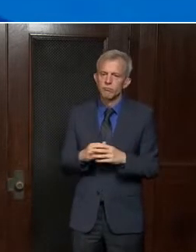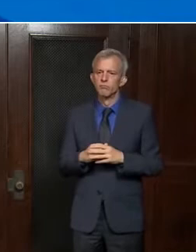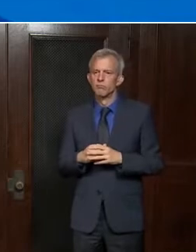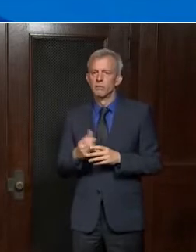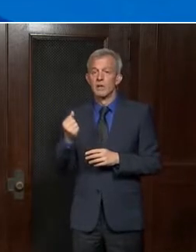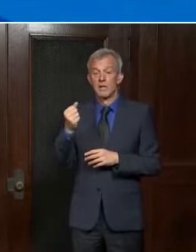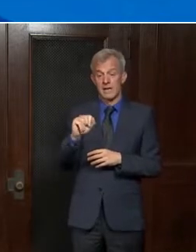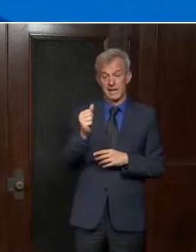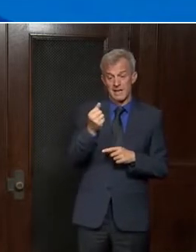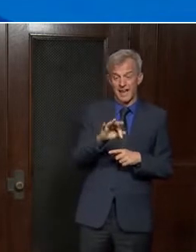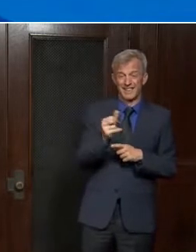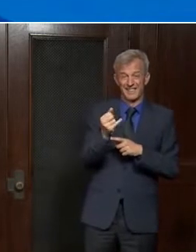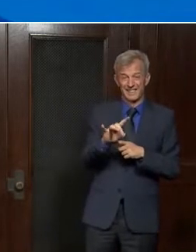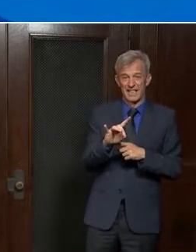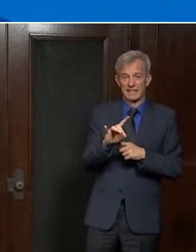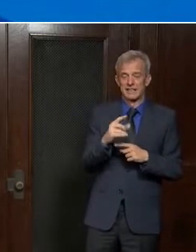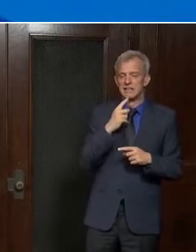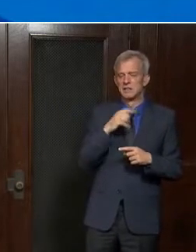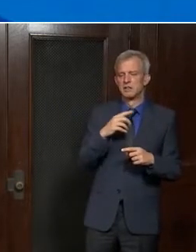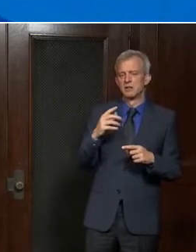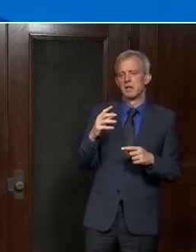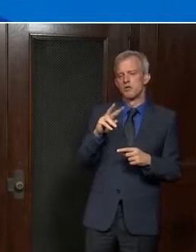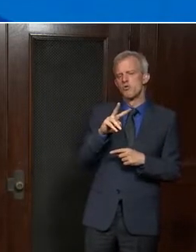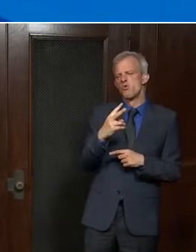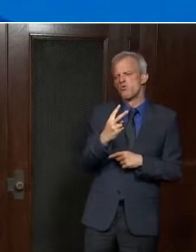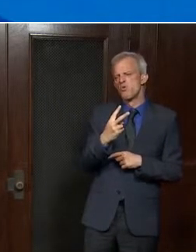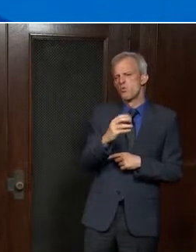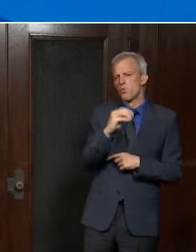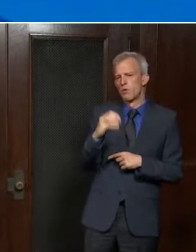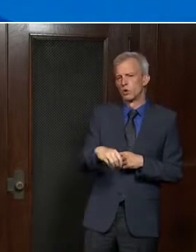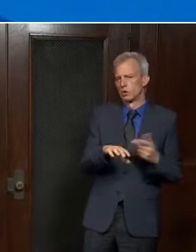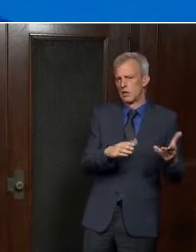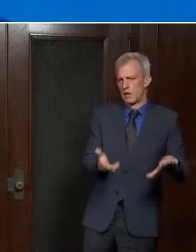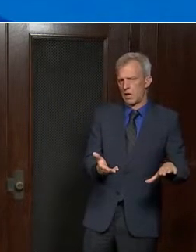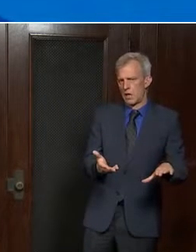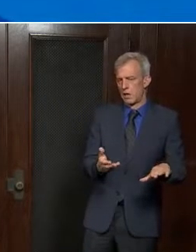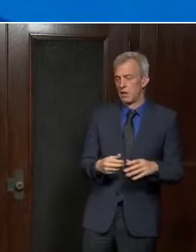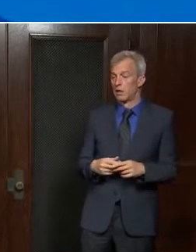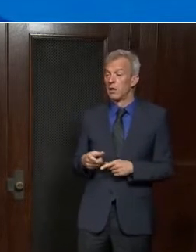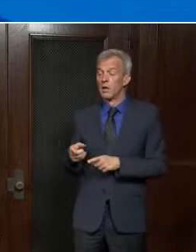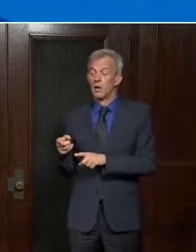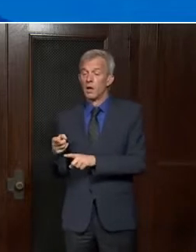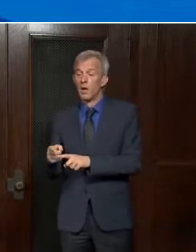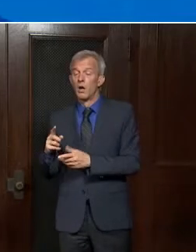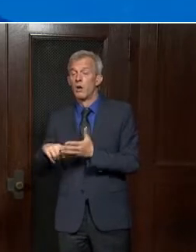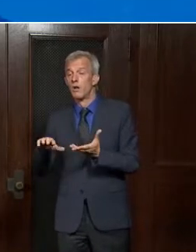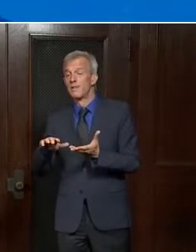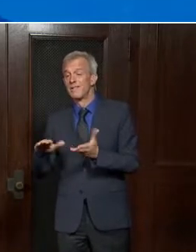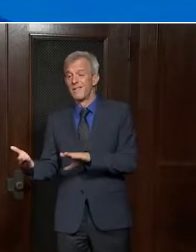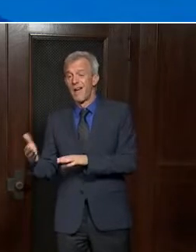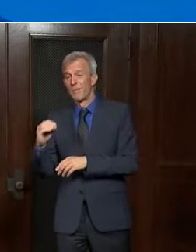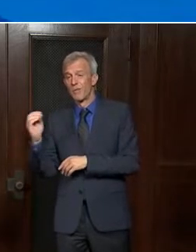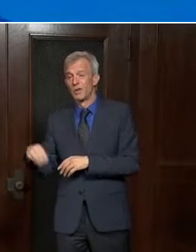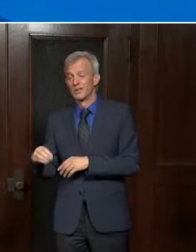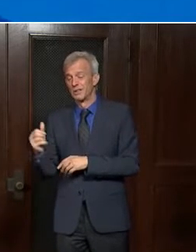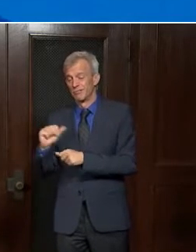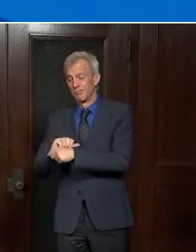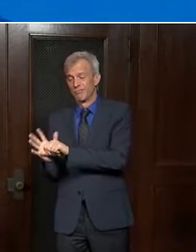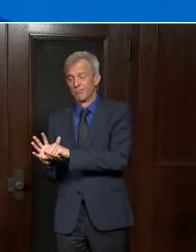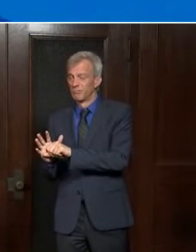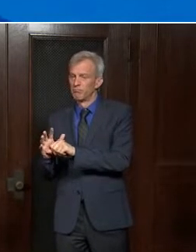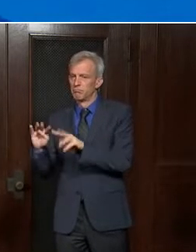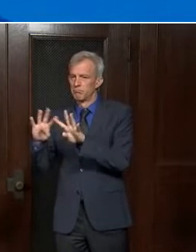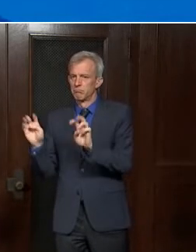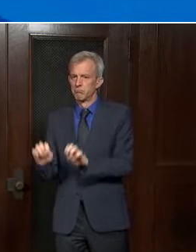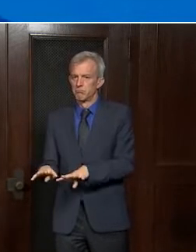1918 was estimated to be about 2%. We don't yet know what the fatality rate of COVID-19 is. It'll take a long time